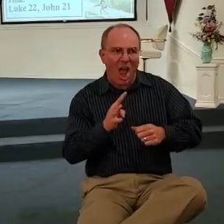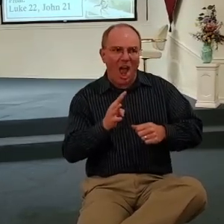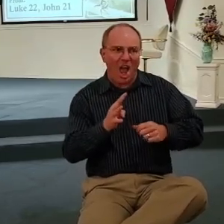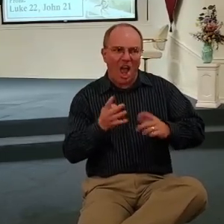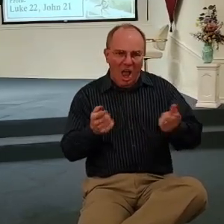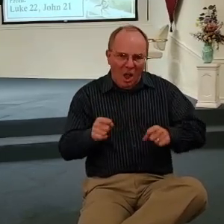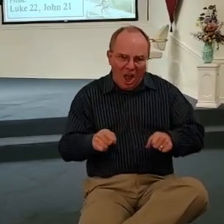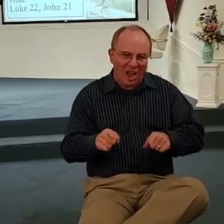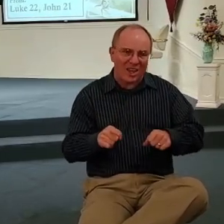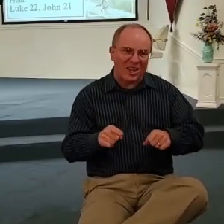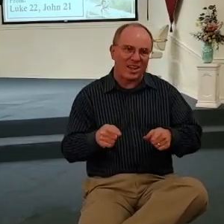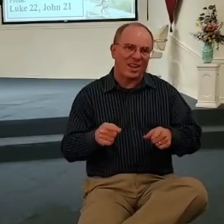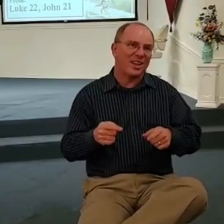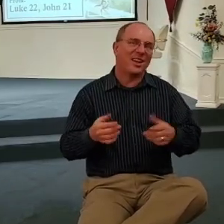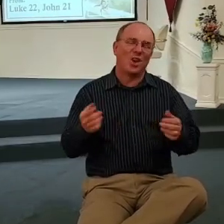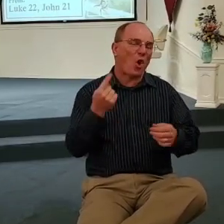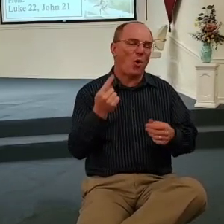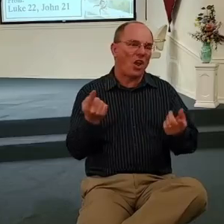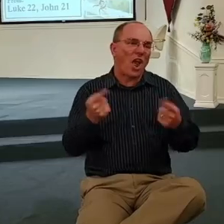in our 20s.